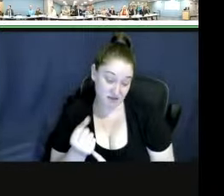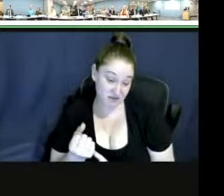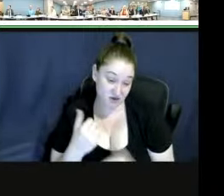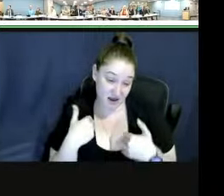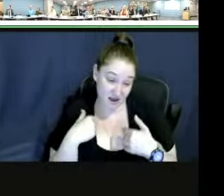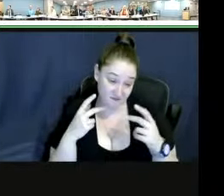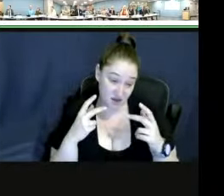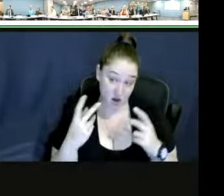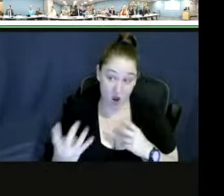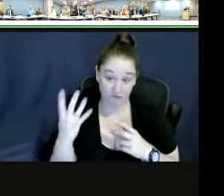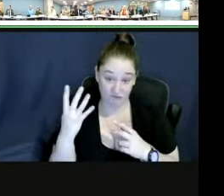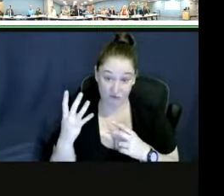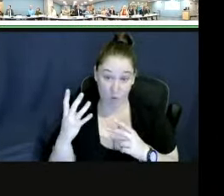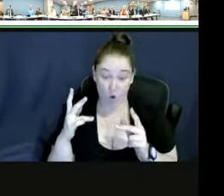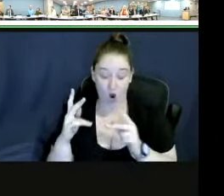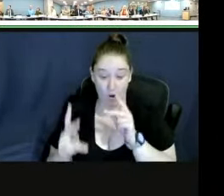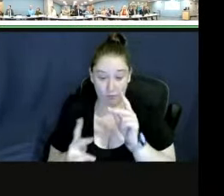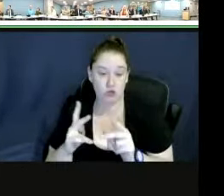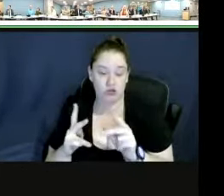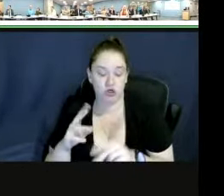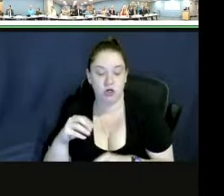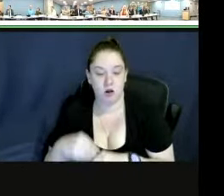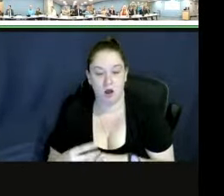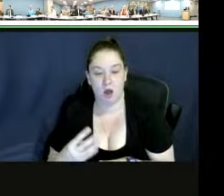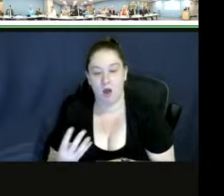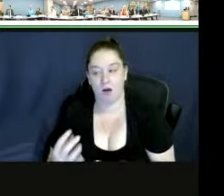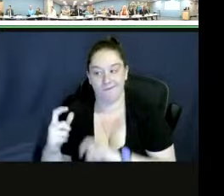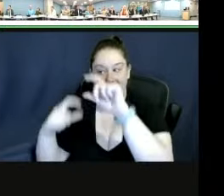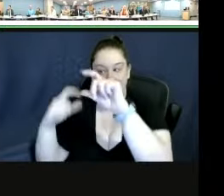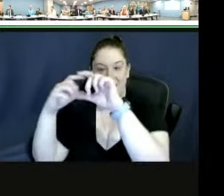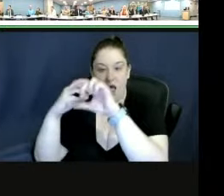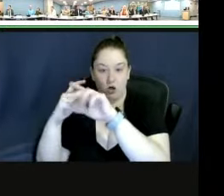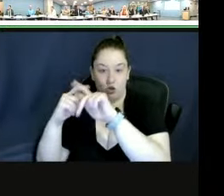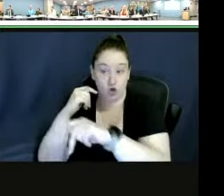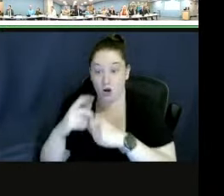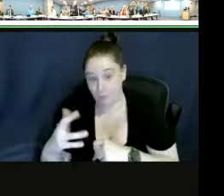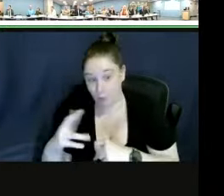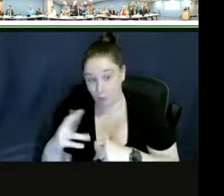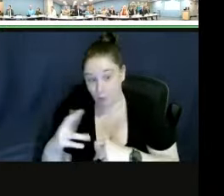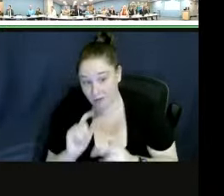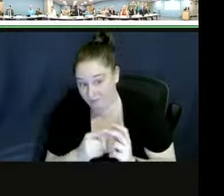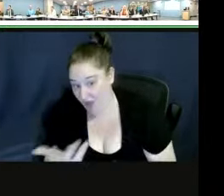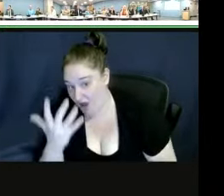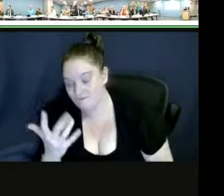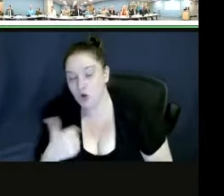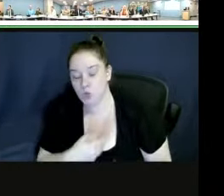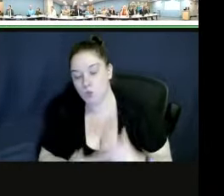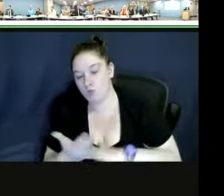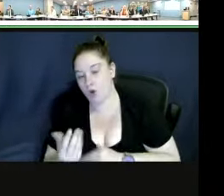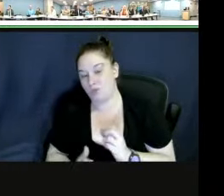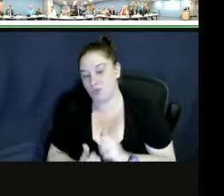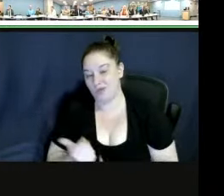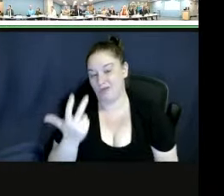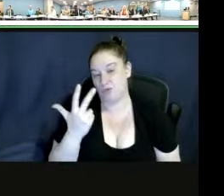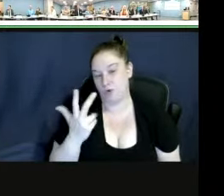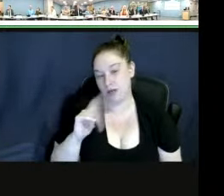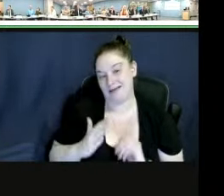truck is the optimal, or 5. We run with 3, so which is the